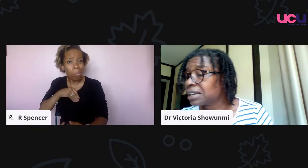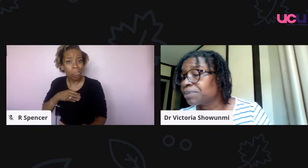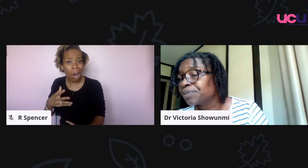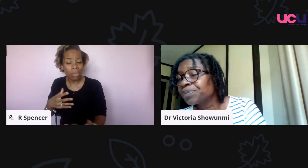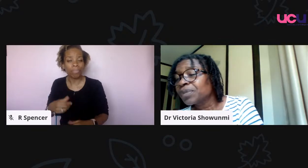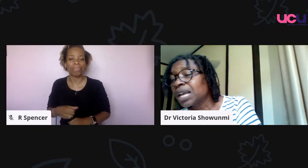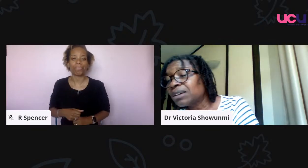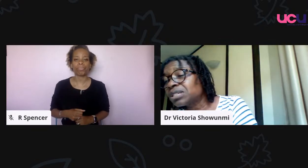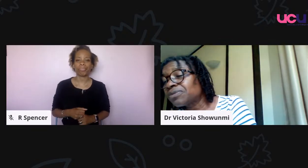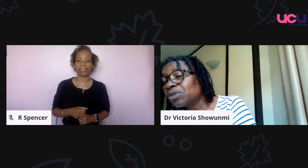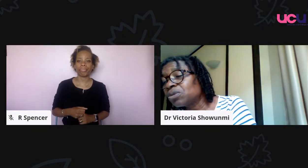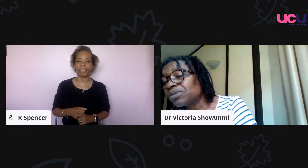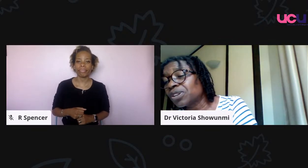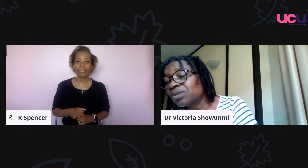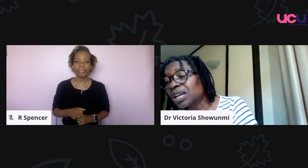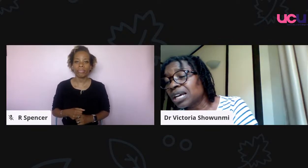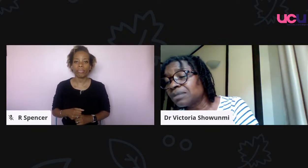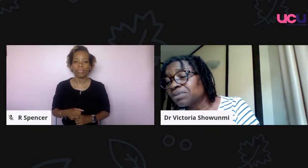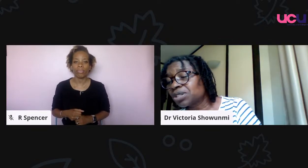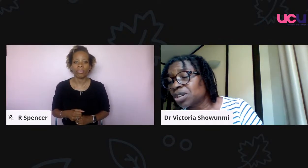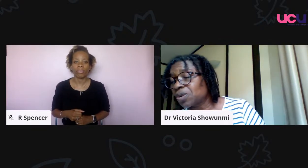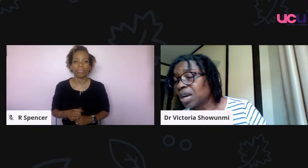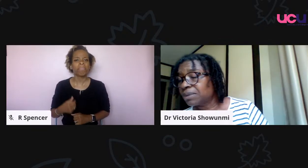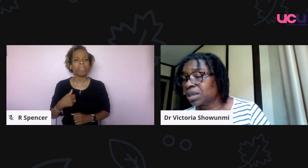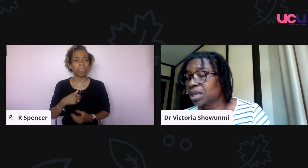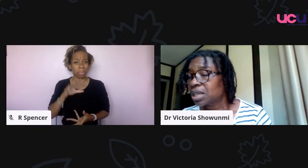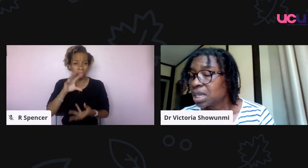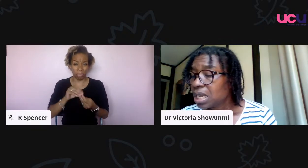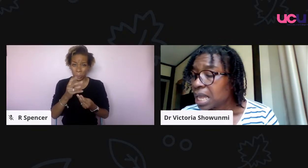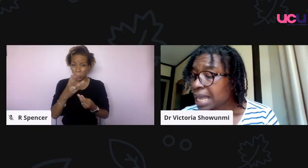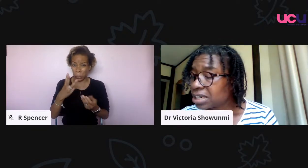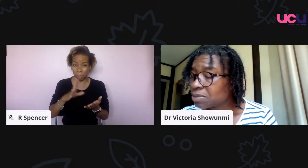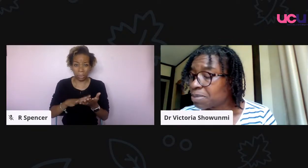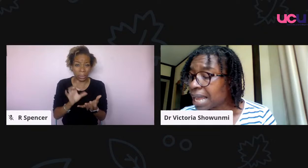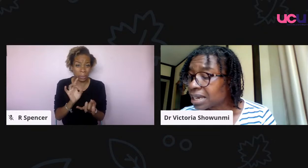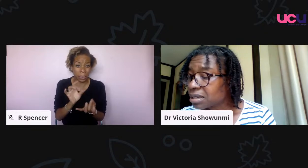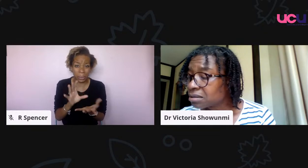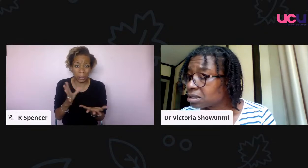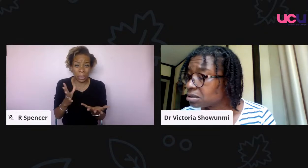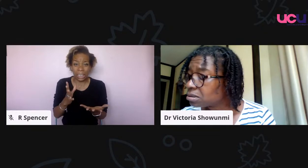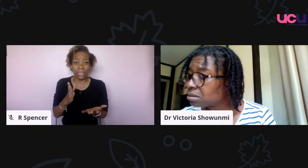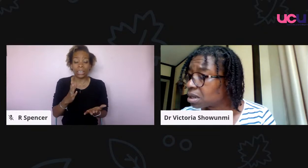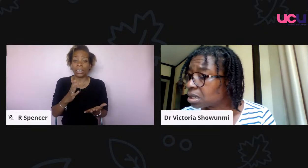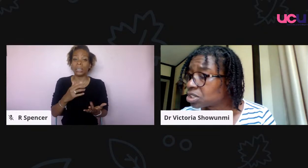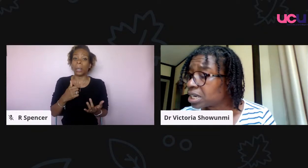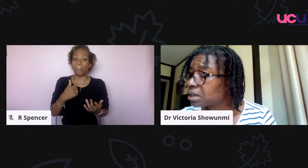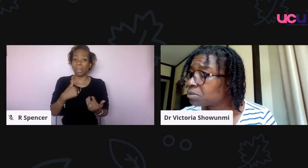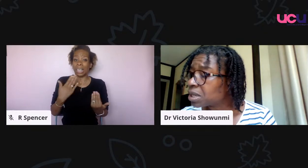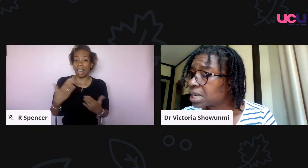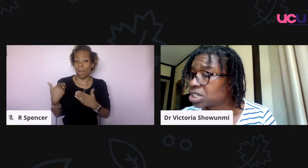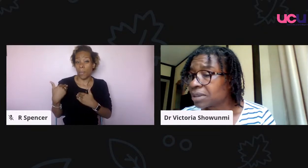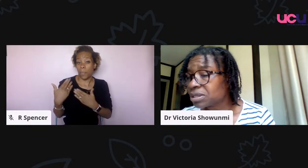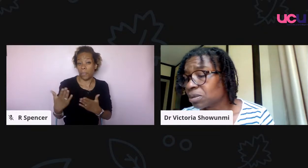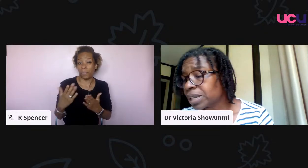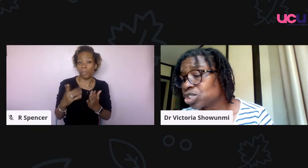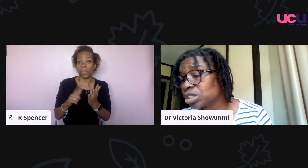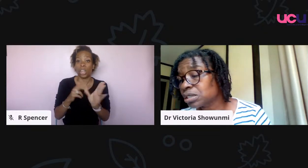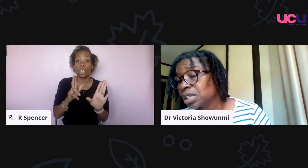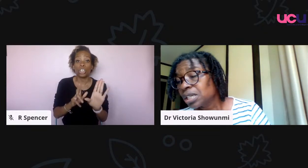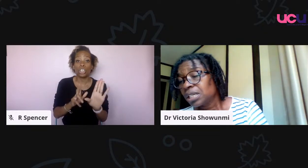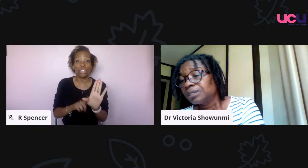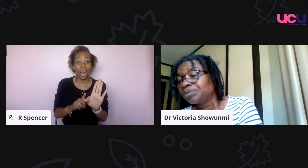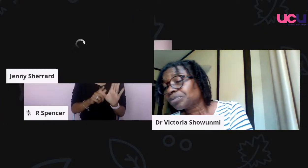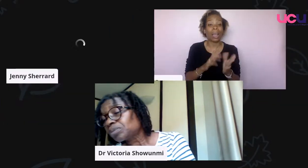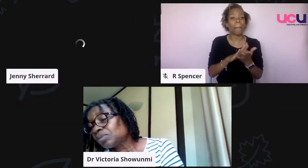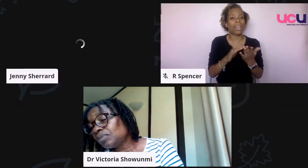minutes out of all of you. So I'm going to hand back to Jenny, and we can actually have some